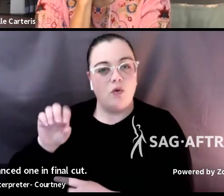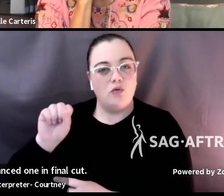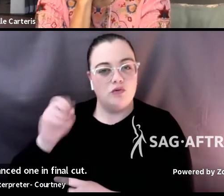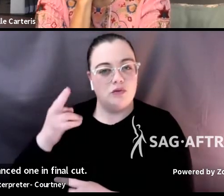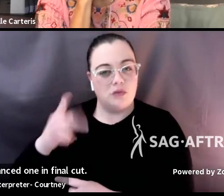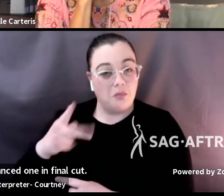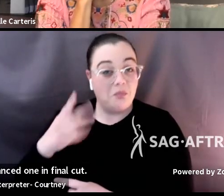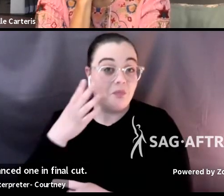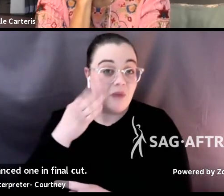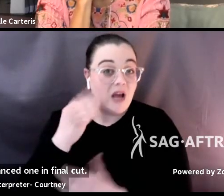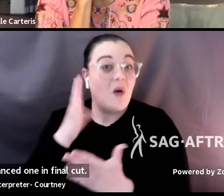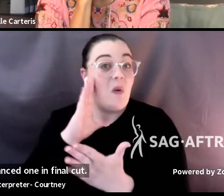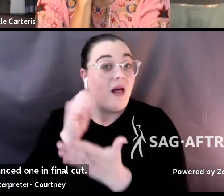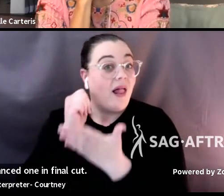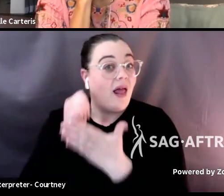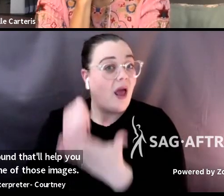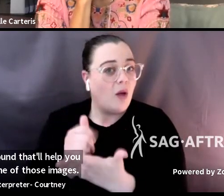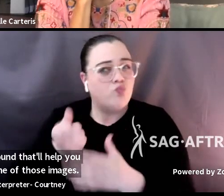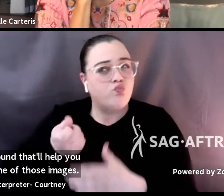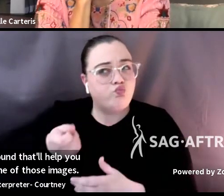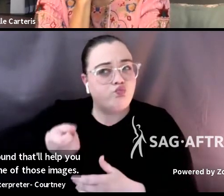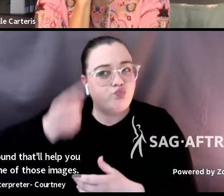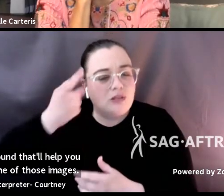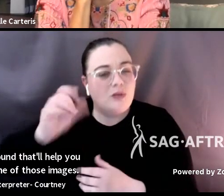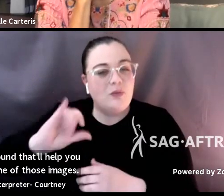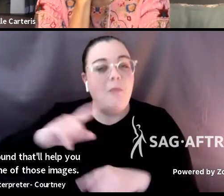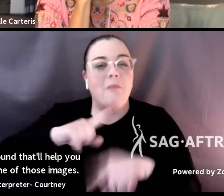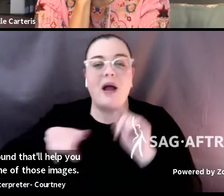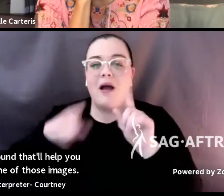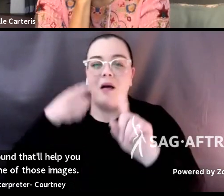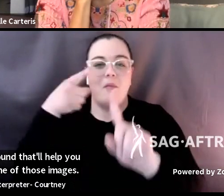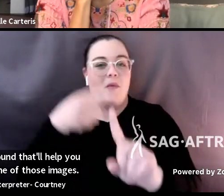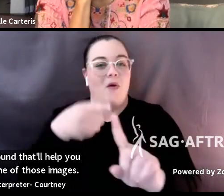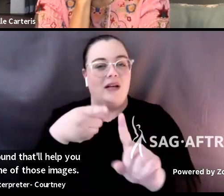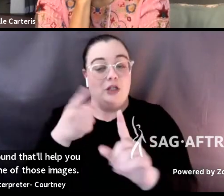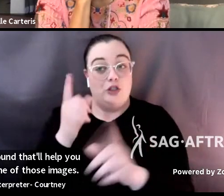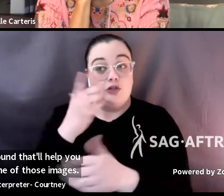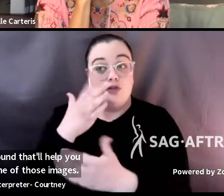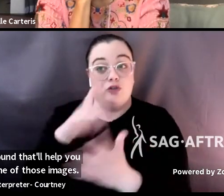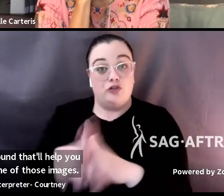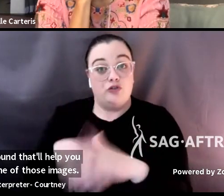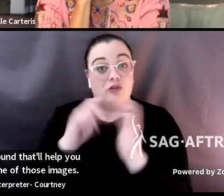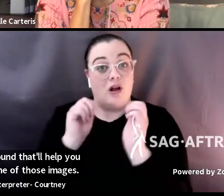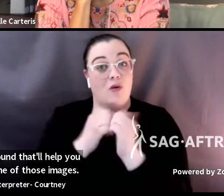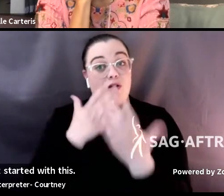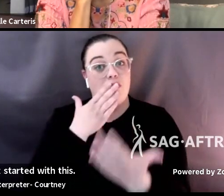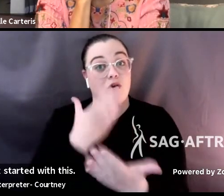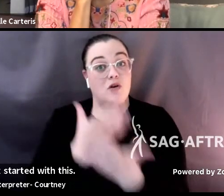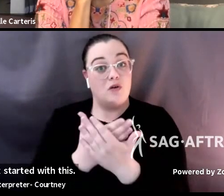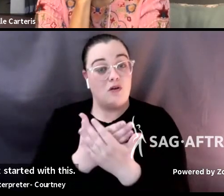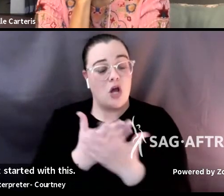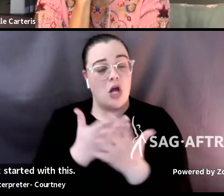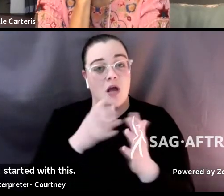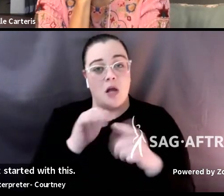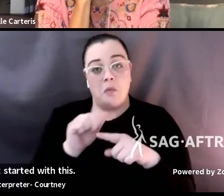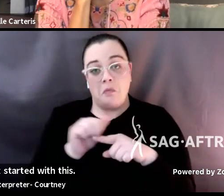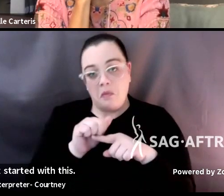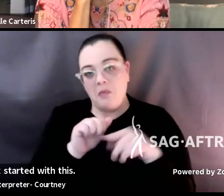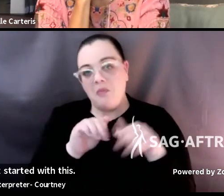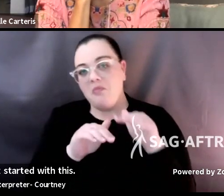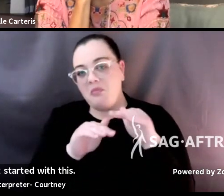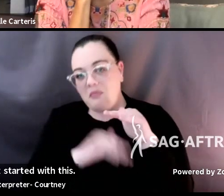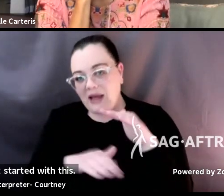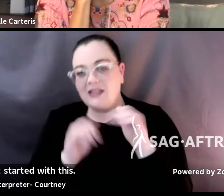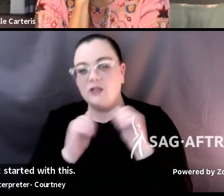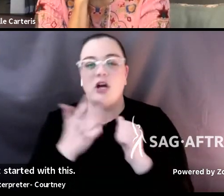images. But the underlying thing is, get started with this if you're curious about color correction. And the color board in